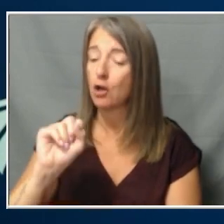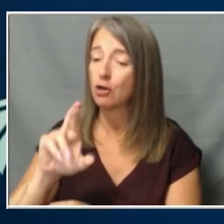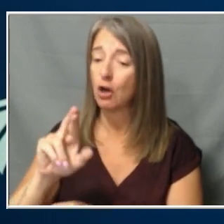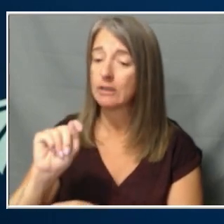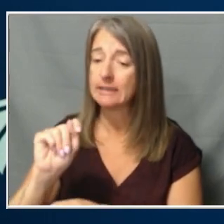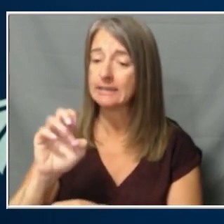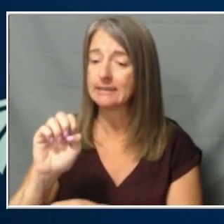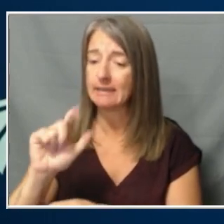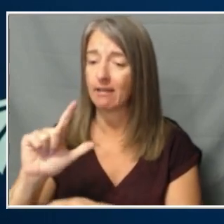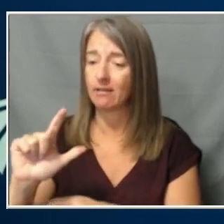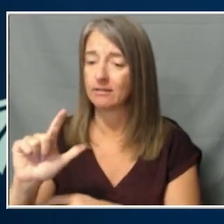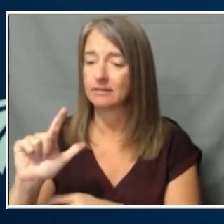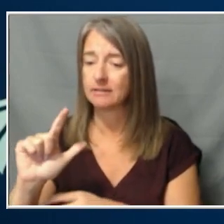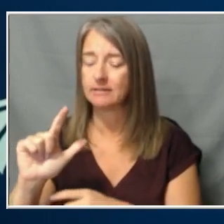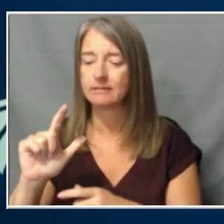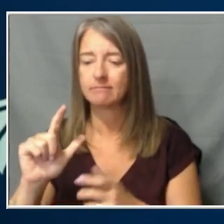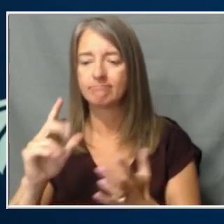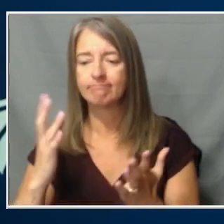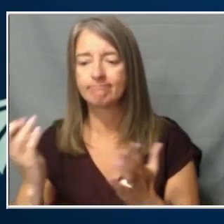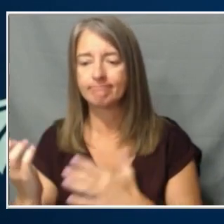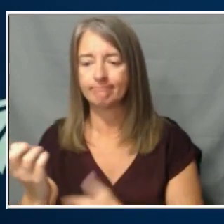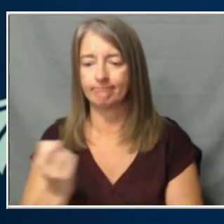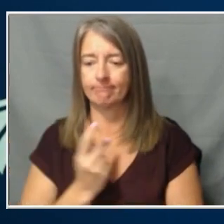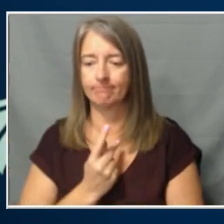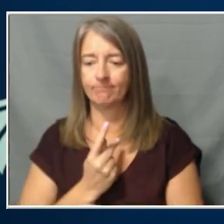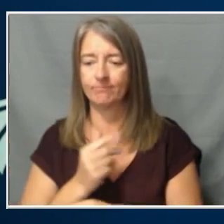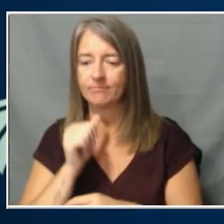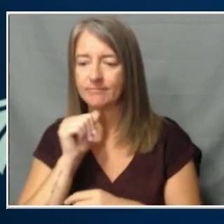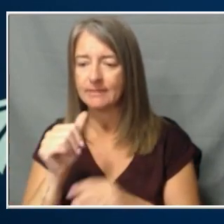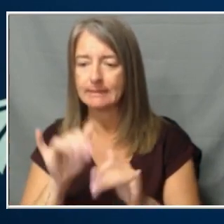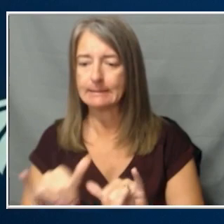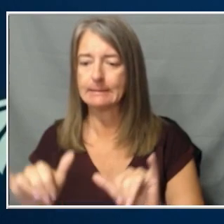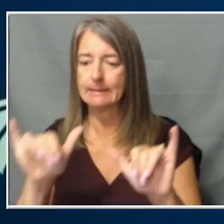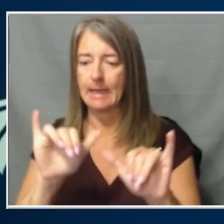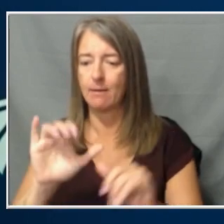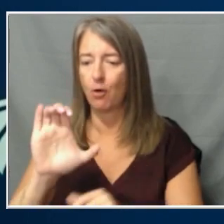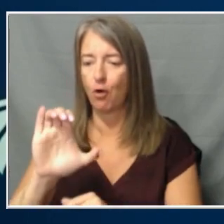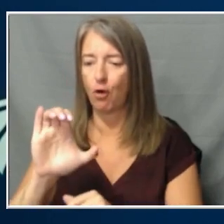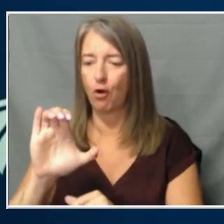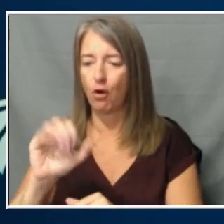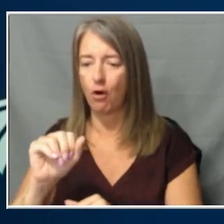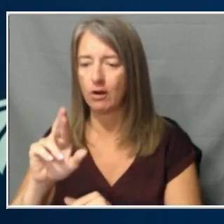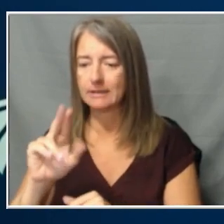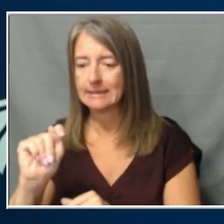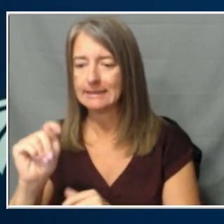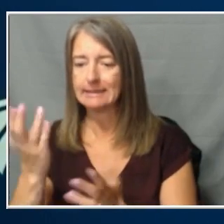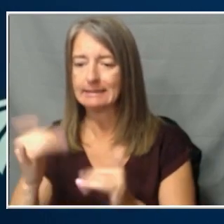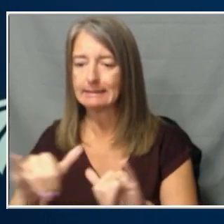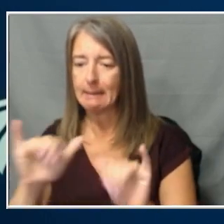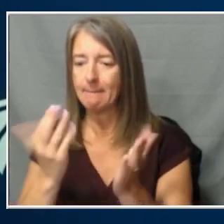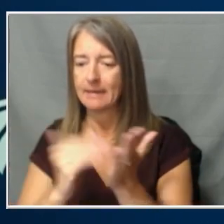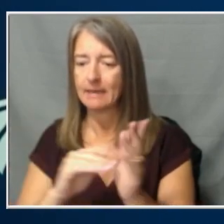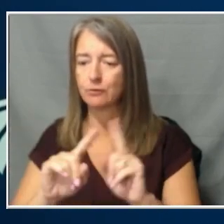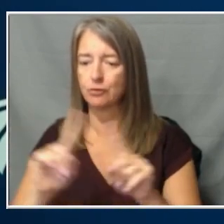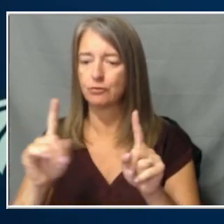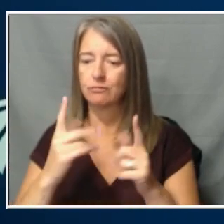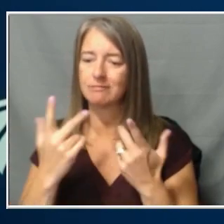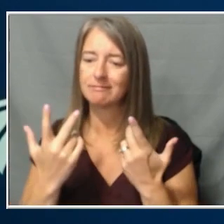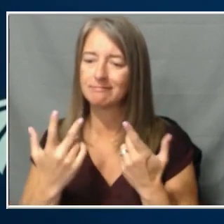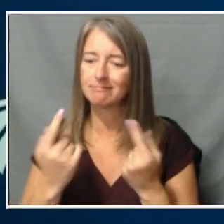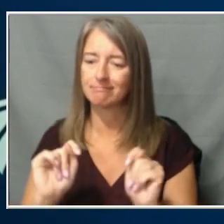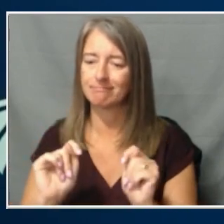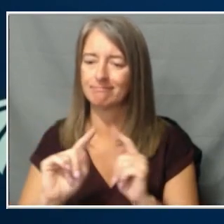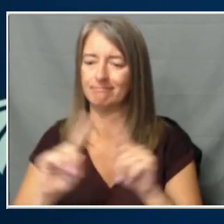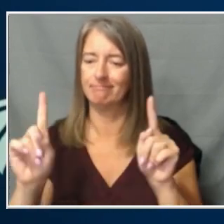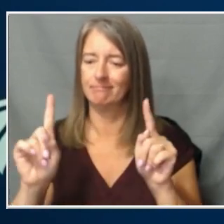unfortunately, then often it is not amenable to the same kind of CAR T treatment again, and we have to try a different mode